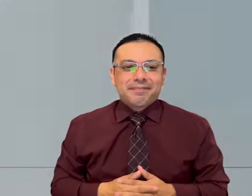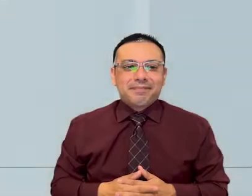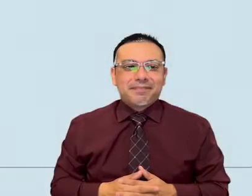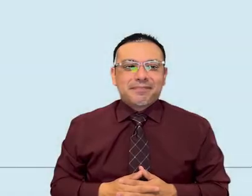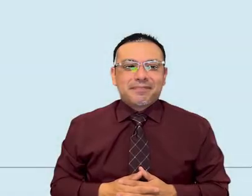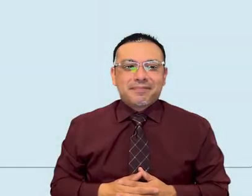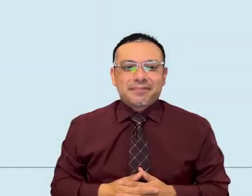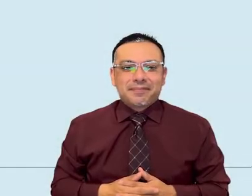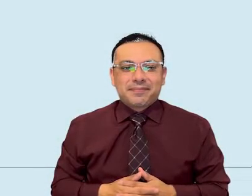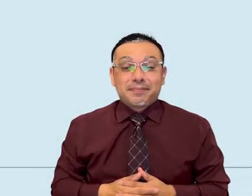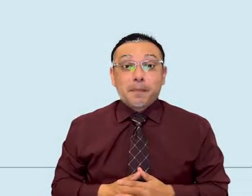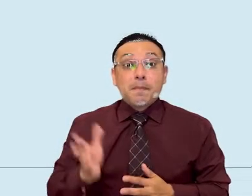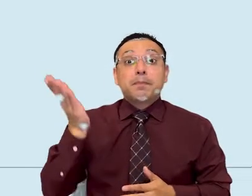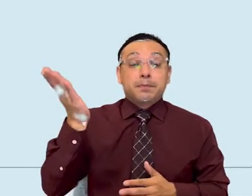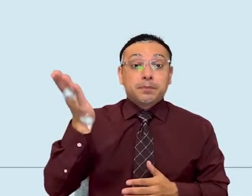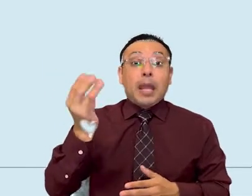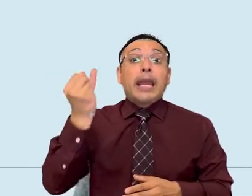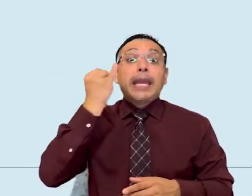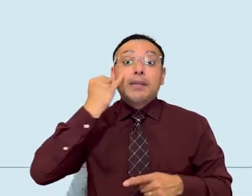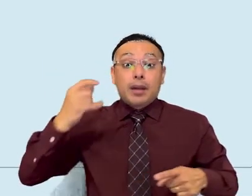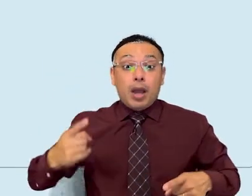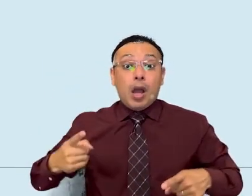And this is just another image to show